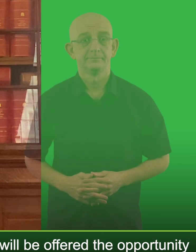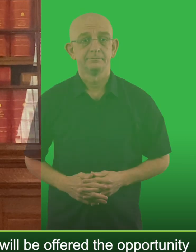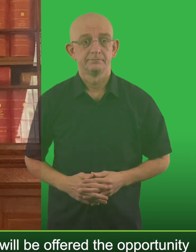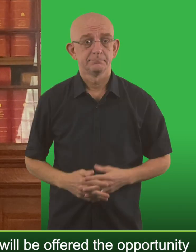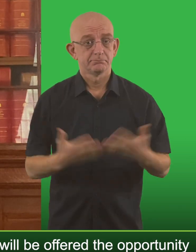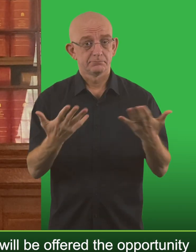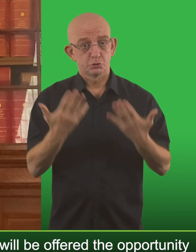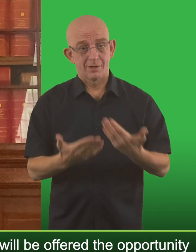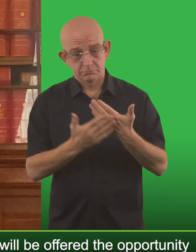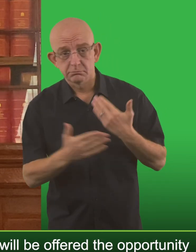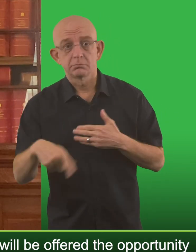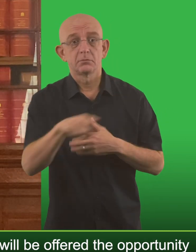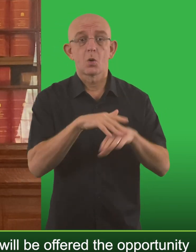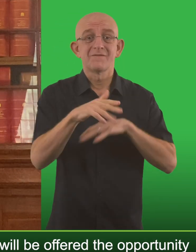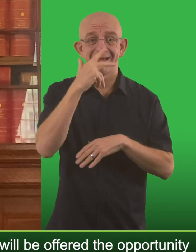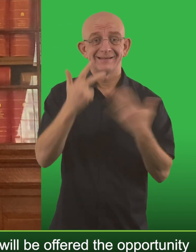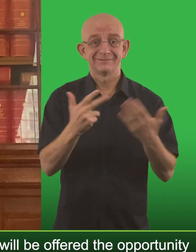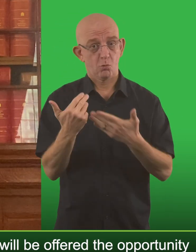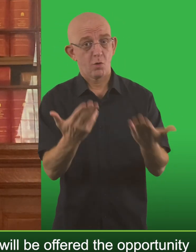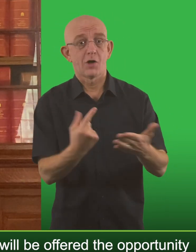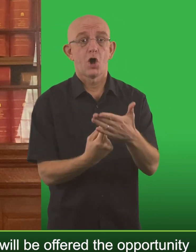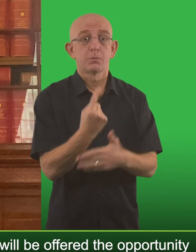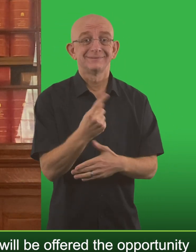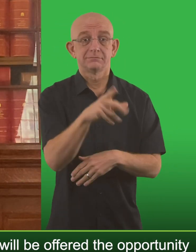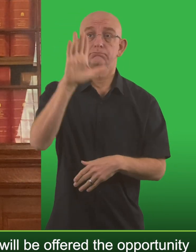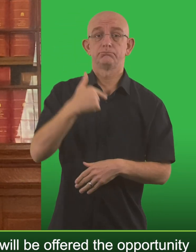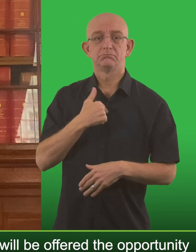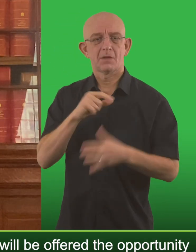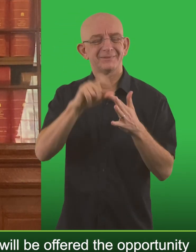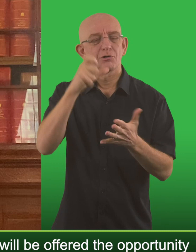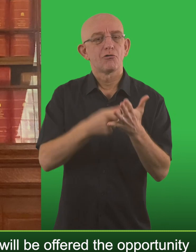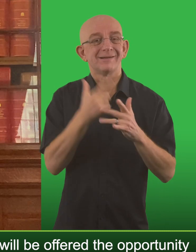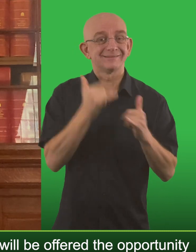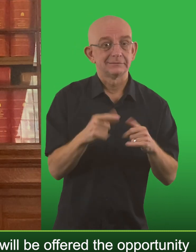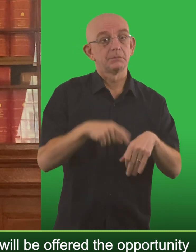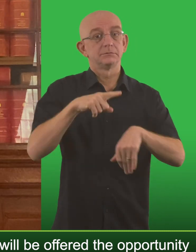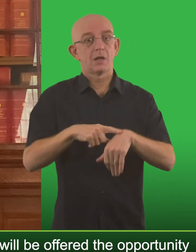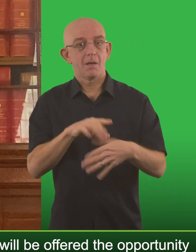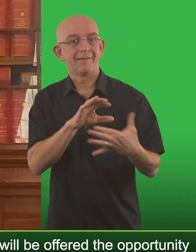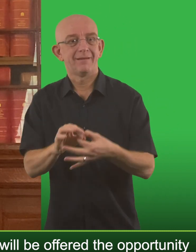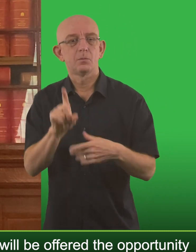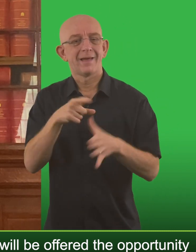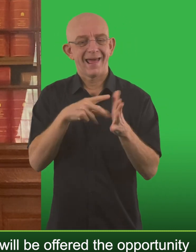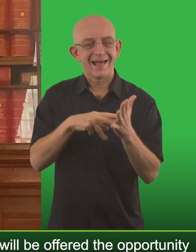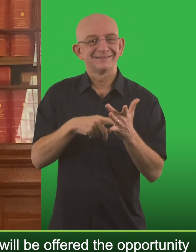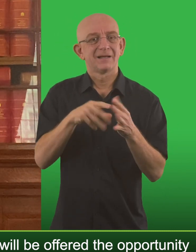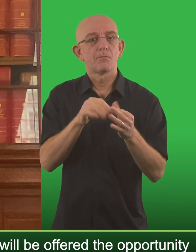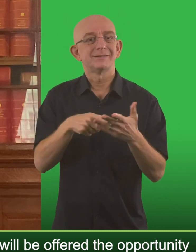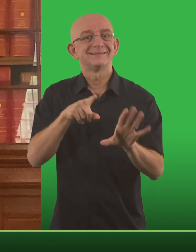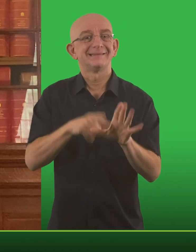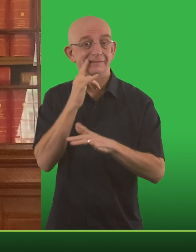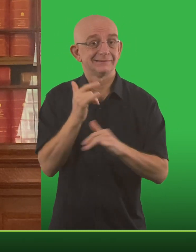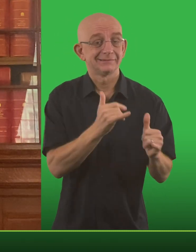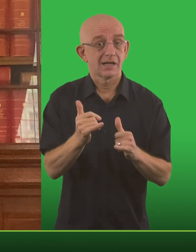So from today, everybody over the age of 18 will be offered the opportunity to opt in to antibody testing when registering for a